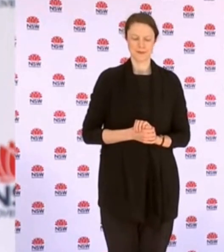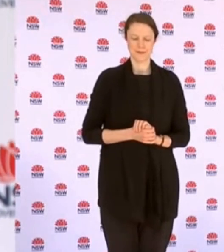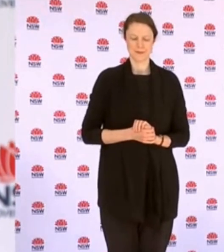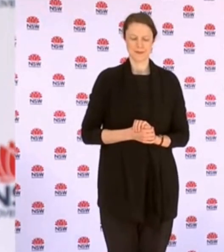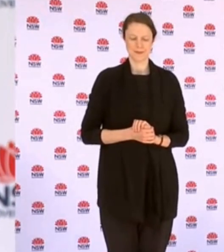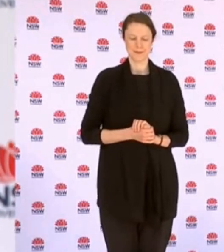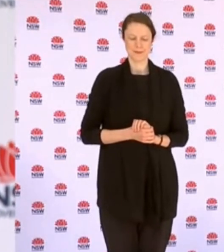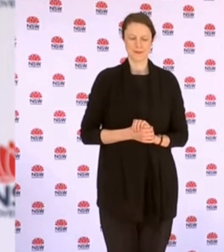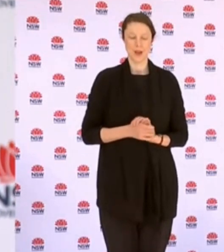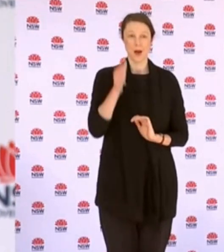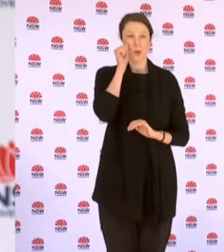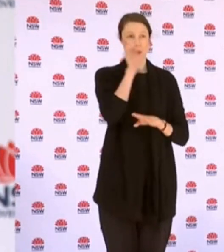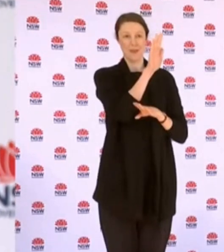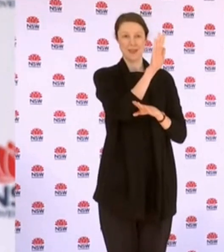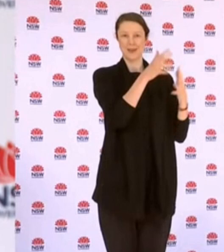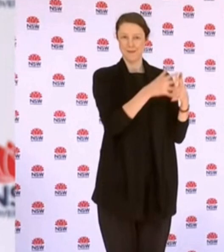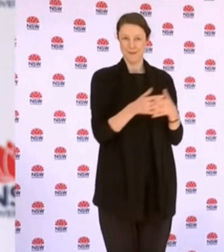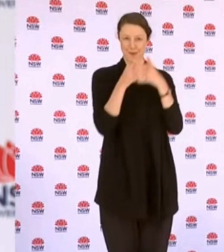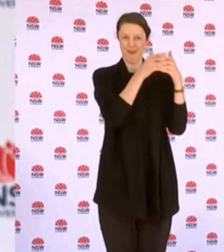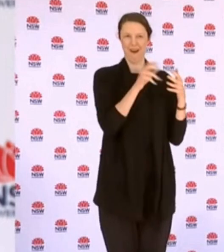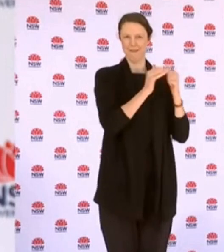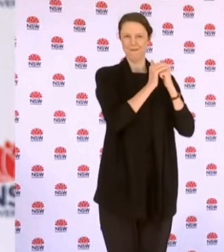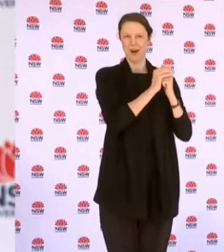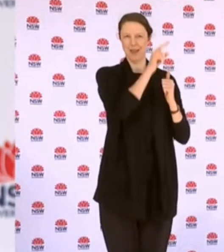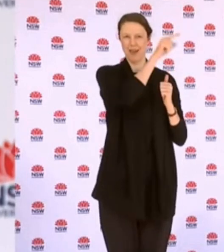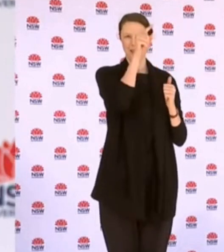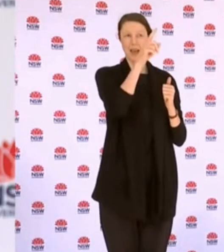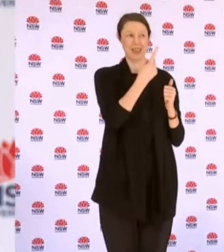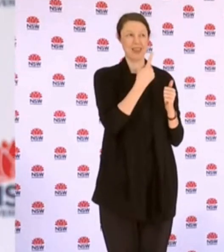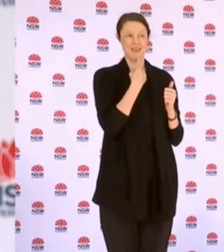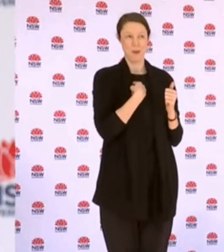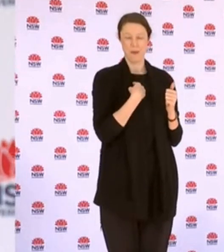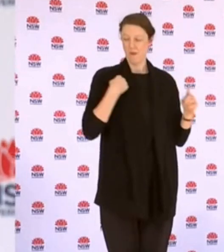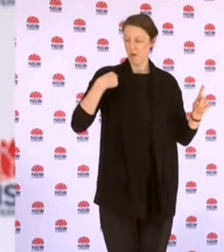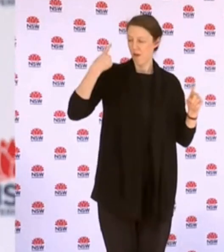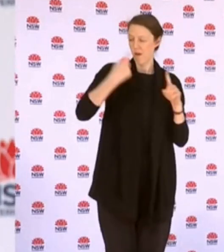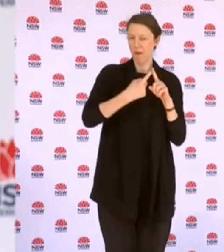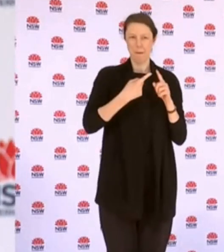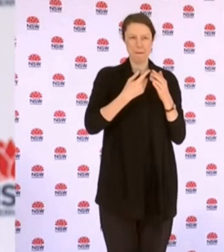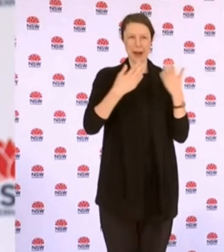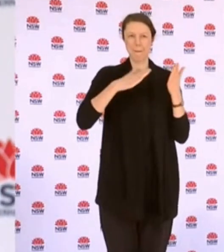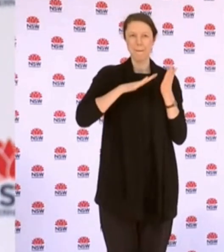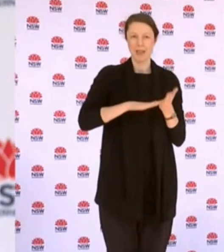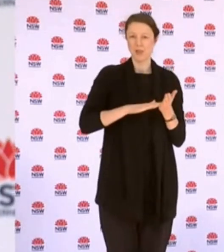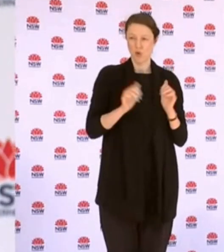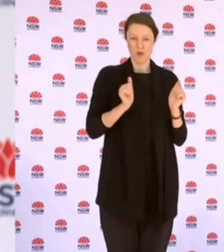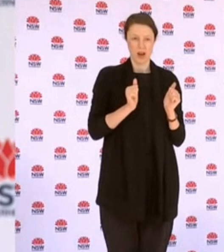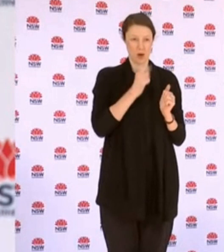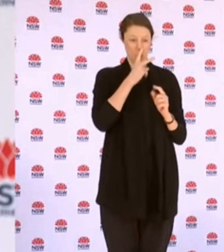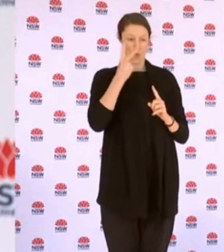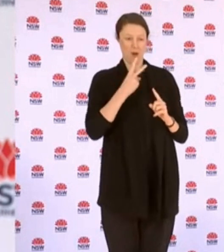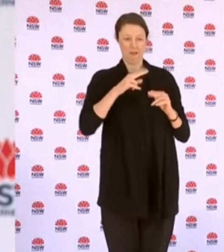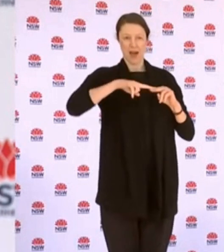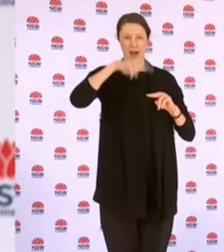States who tell me that for months now, 12-year-olds are being given Pfizer. So the FDA, the equivalent, that's the